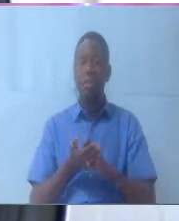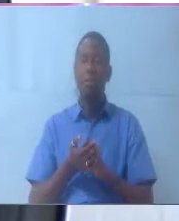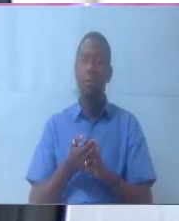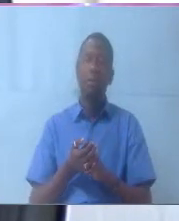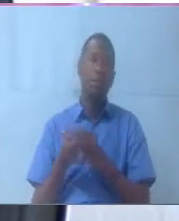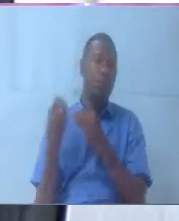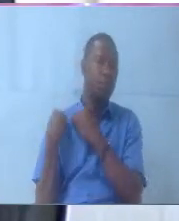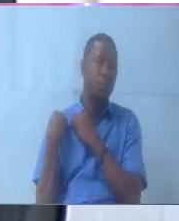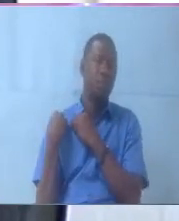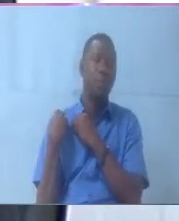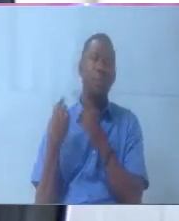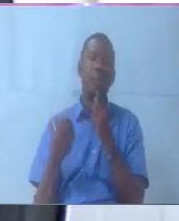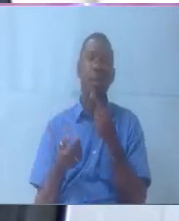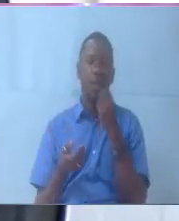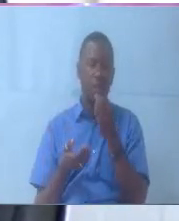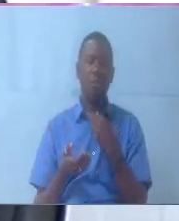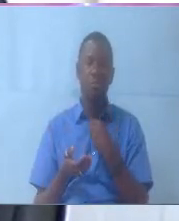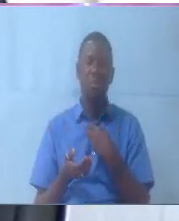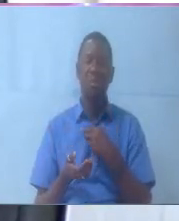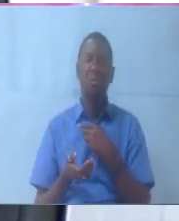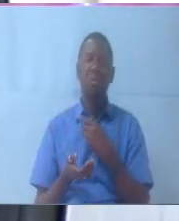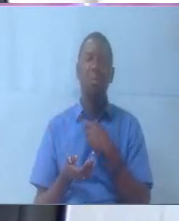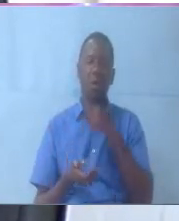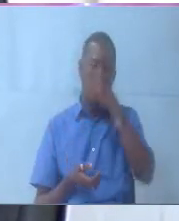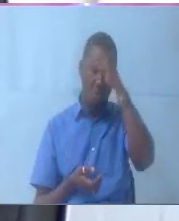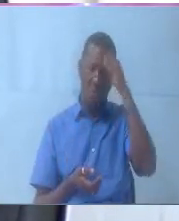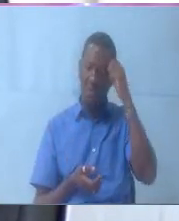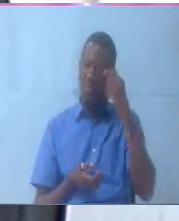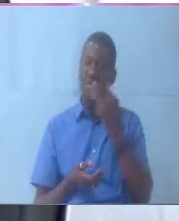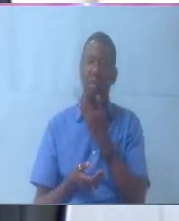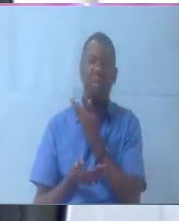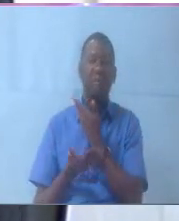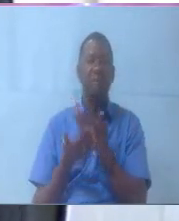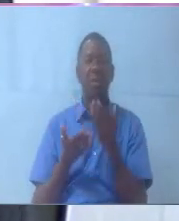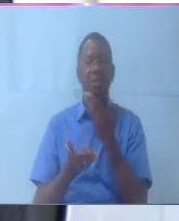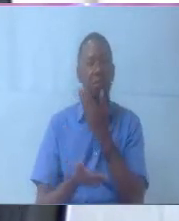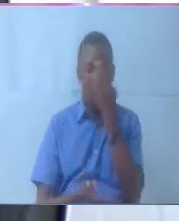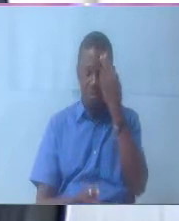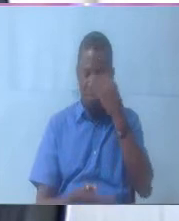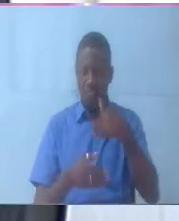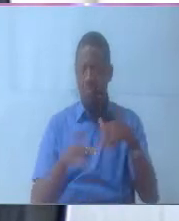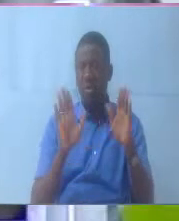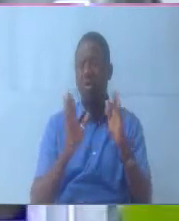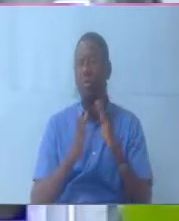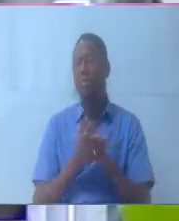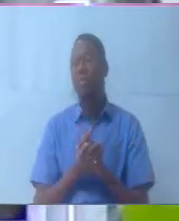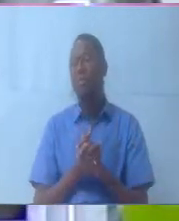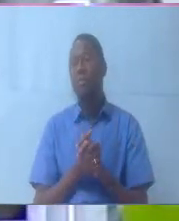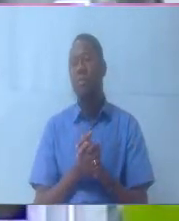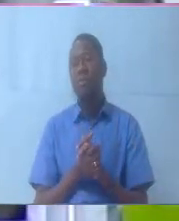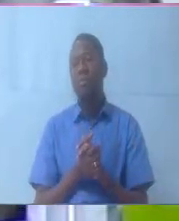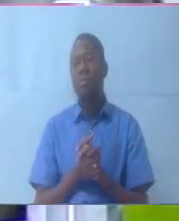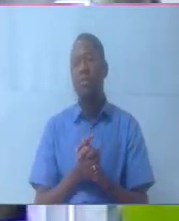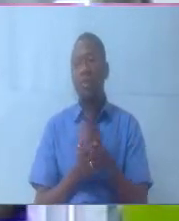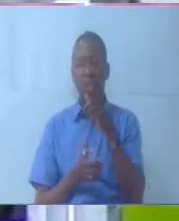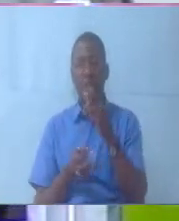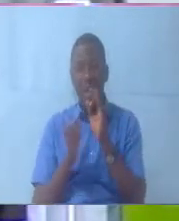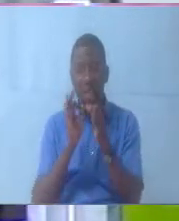ko. That I am relieved of my service. Ko ya na do ko tambulule. And that's it. So that. Did they state any reasons? They